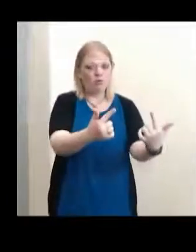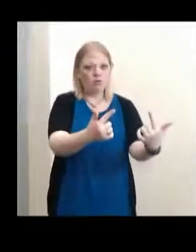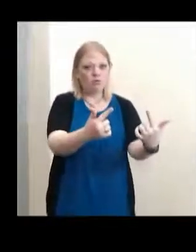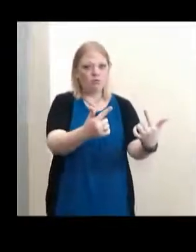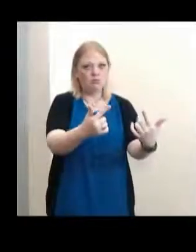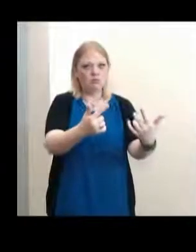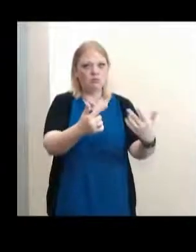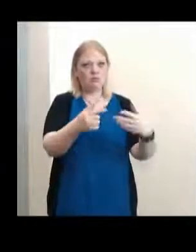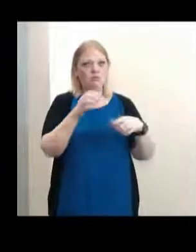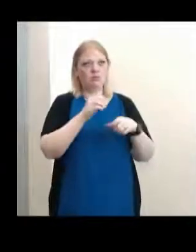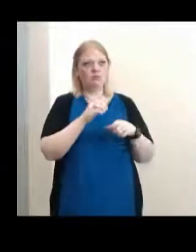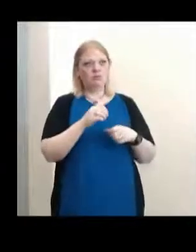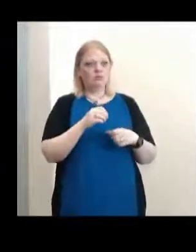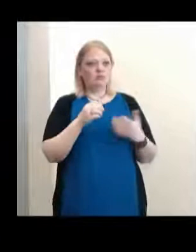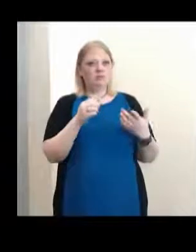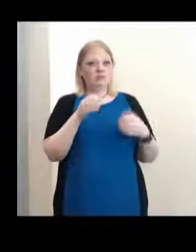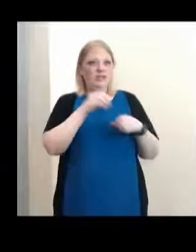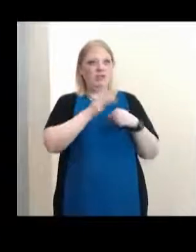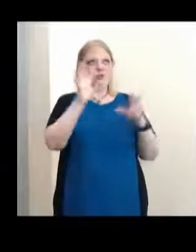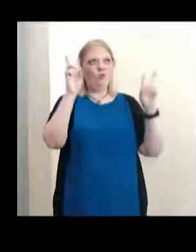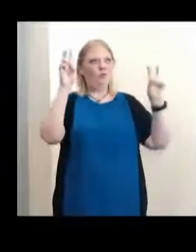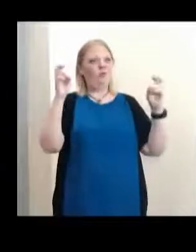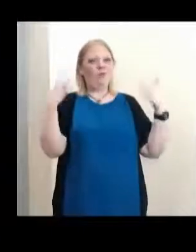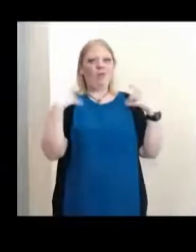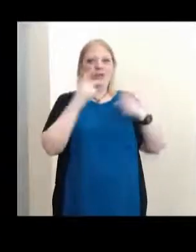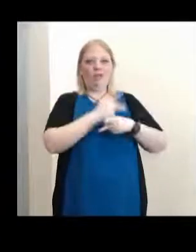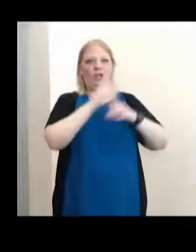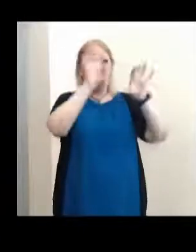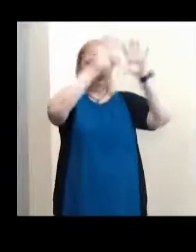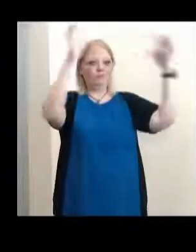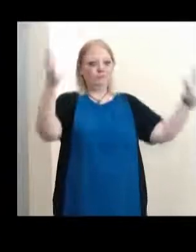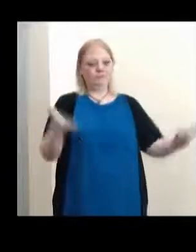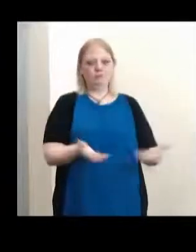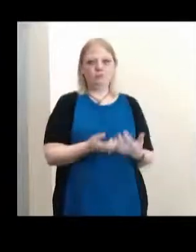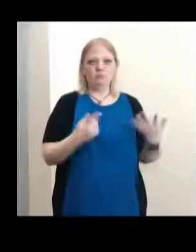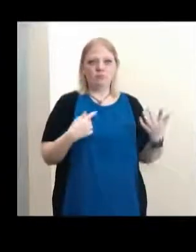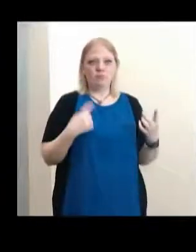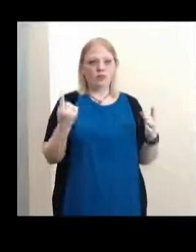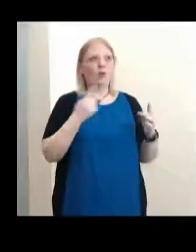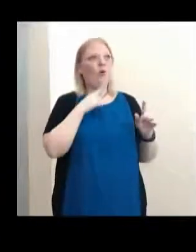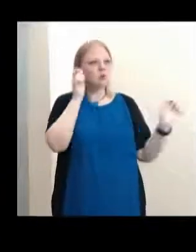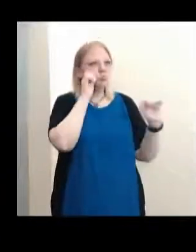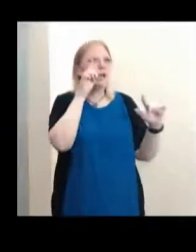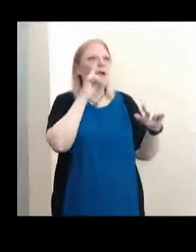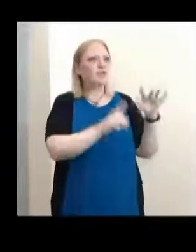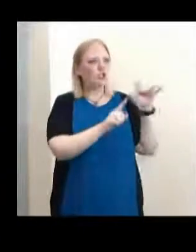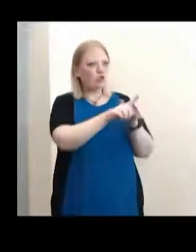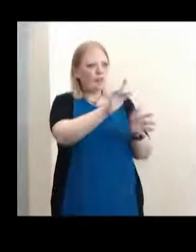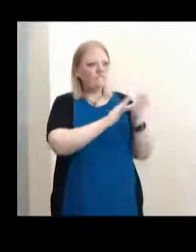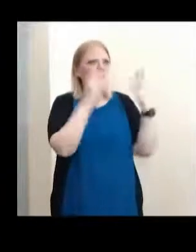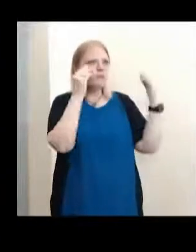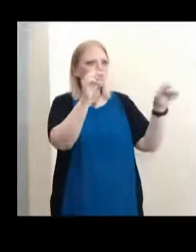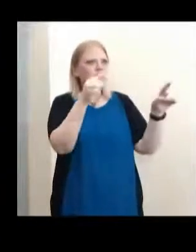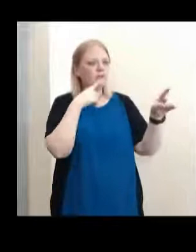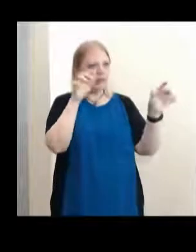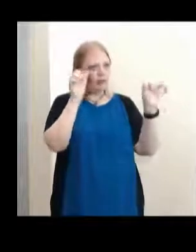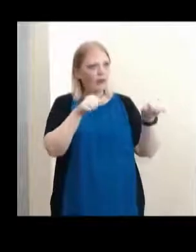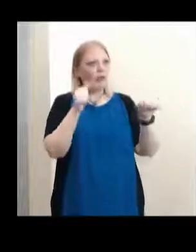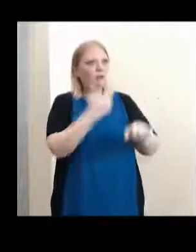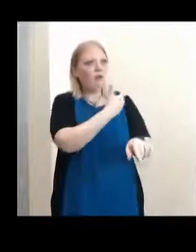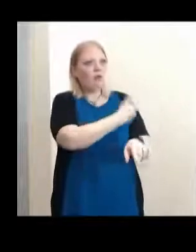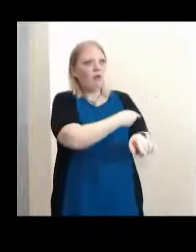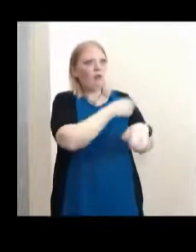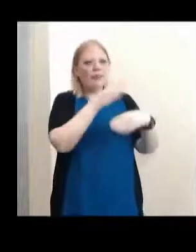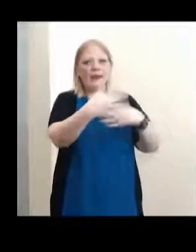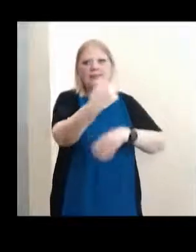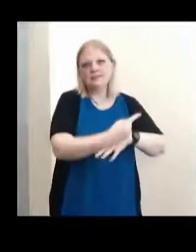in your sort of your healthcare world. I've had people say, hey, I was surprised I showed up at this one pharmacy and they were able to get a dose from me the